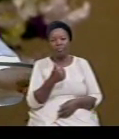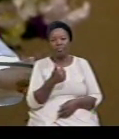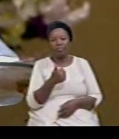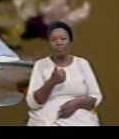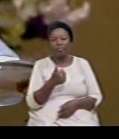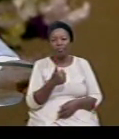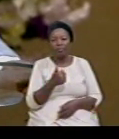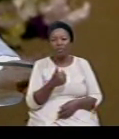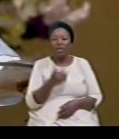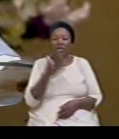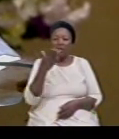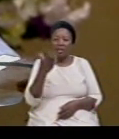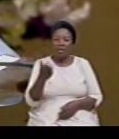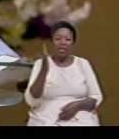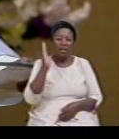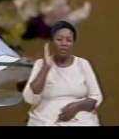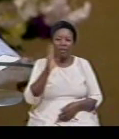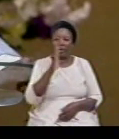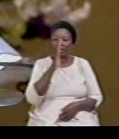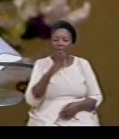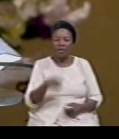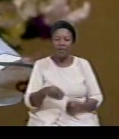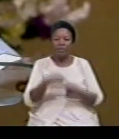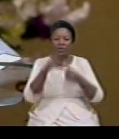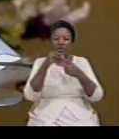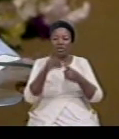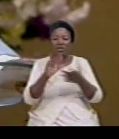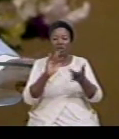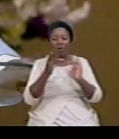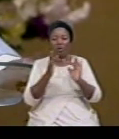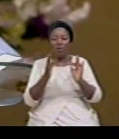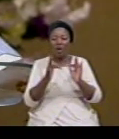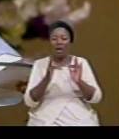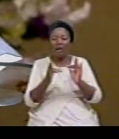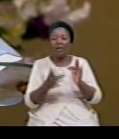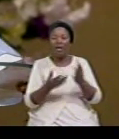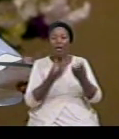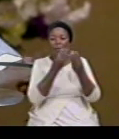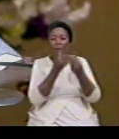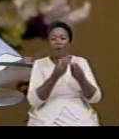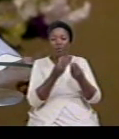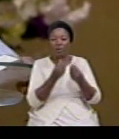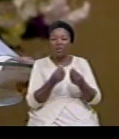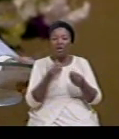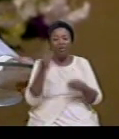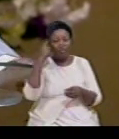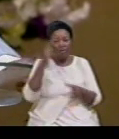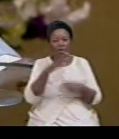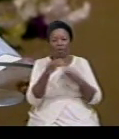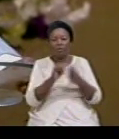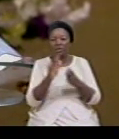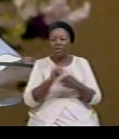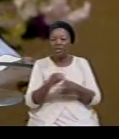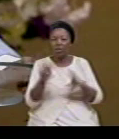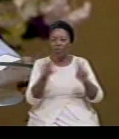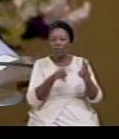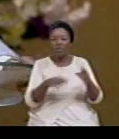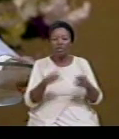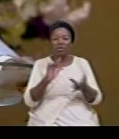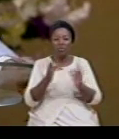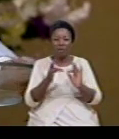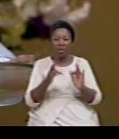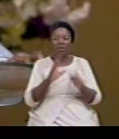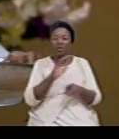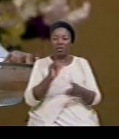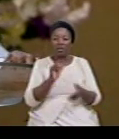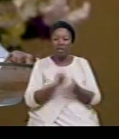There will be a special online banquet for all those watching online who gave their life to Christ on